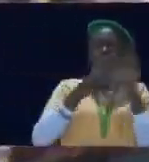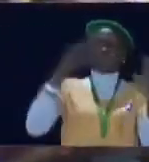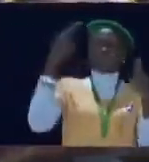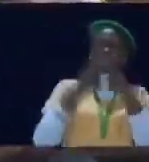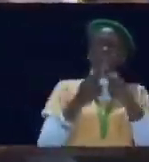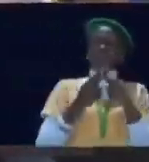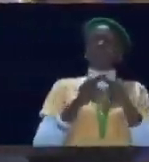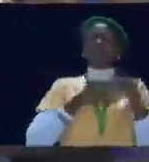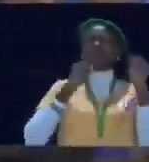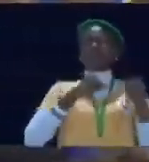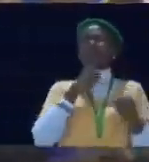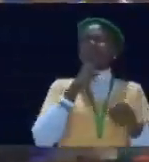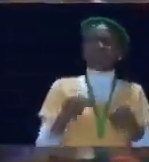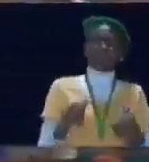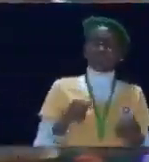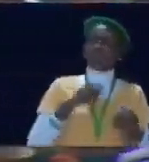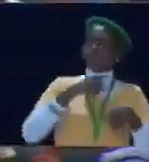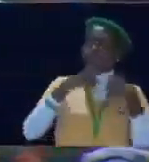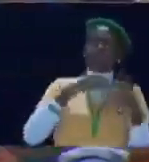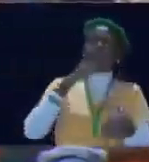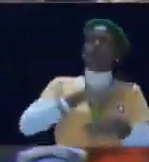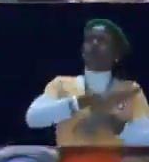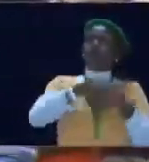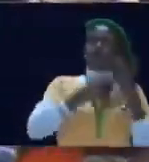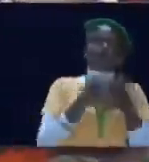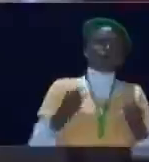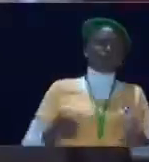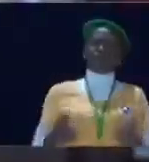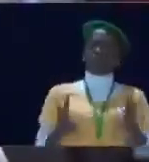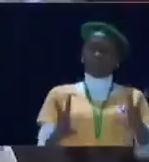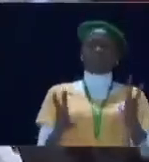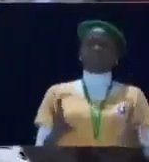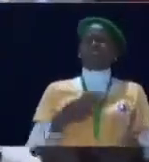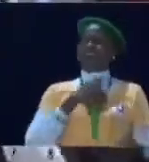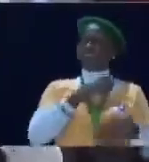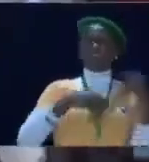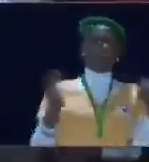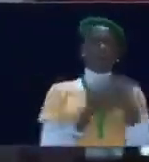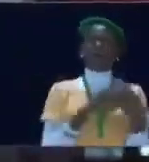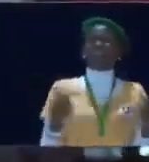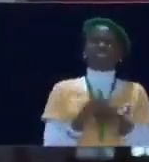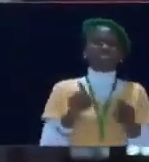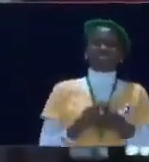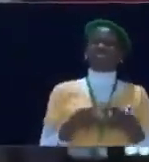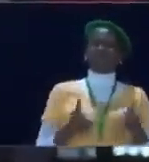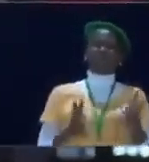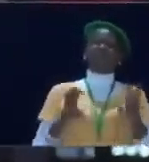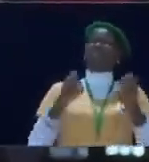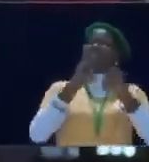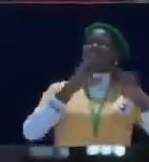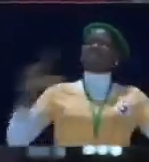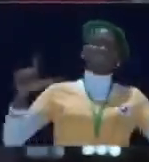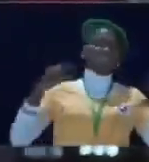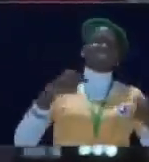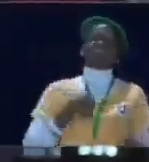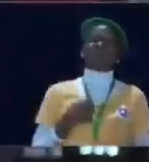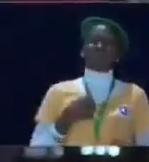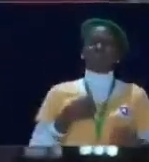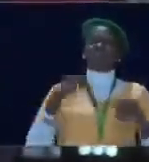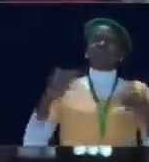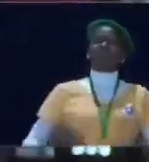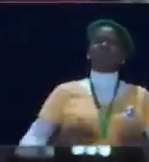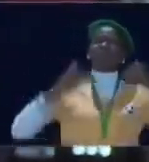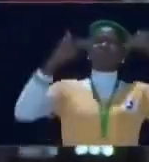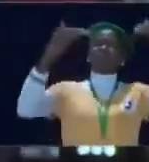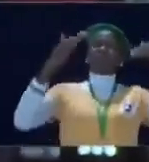I cannot come all the way and go back the same. Enlarge me beyond